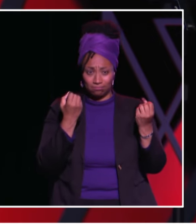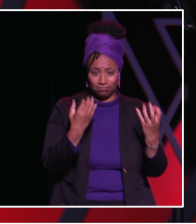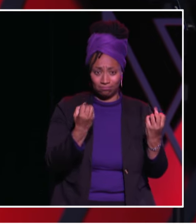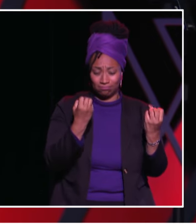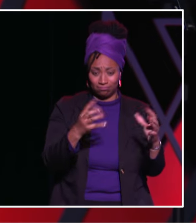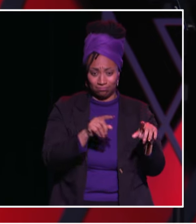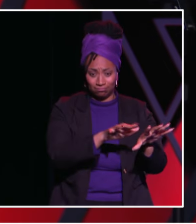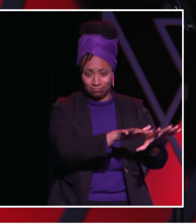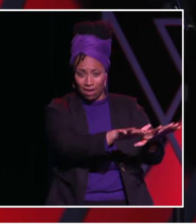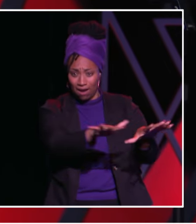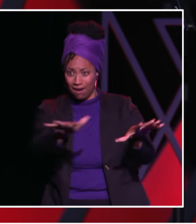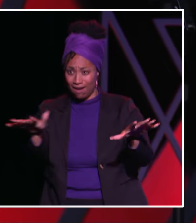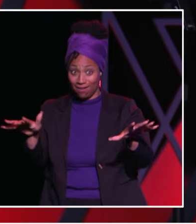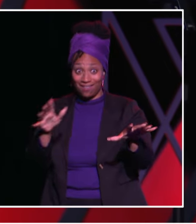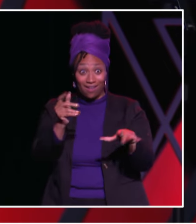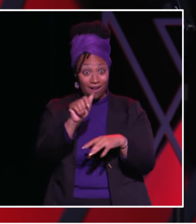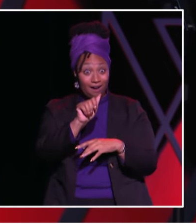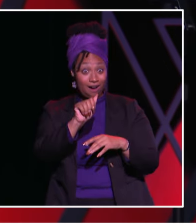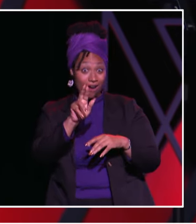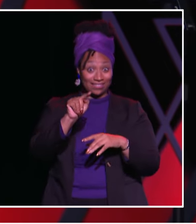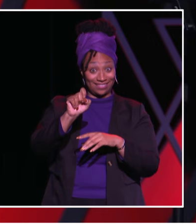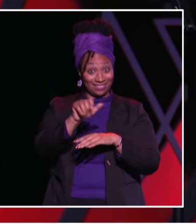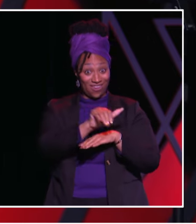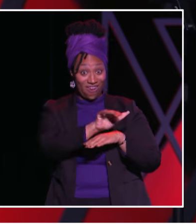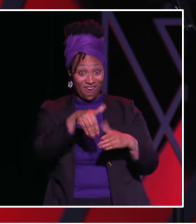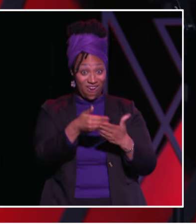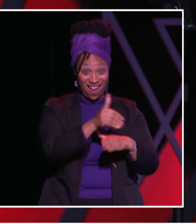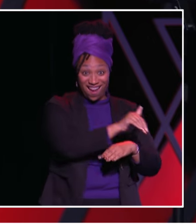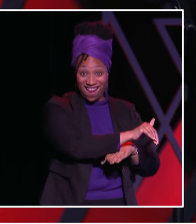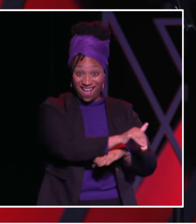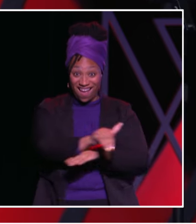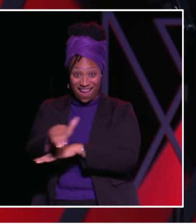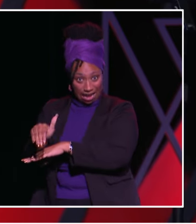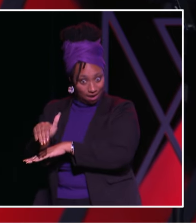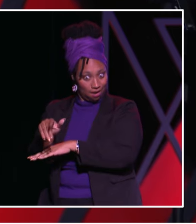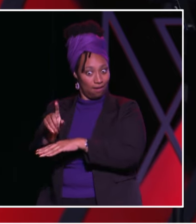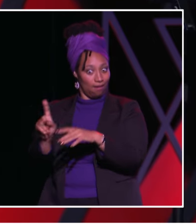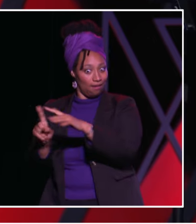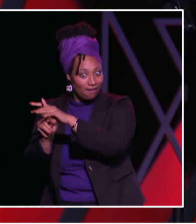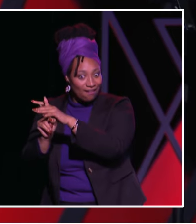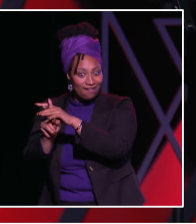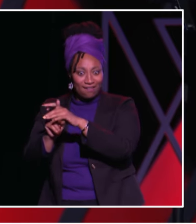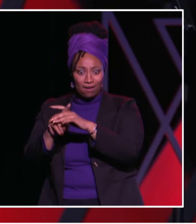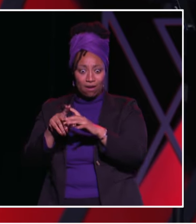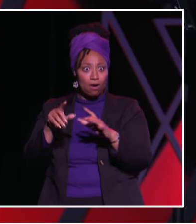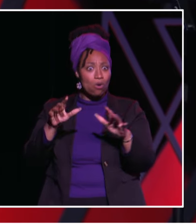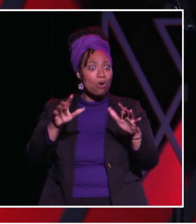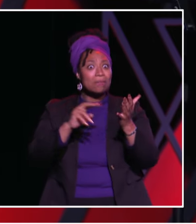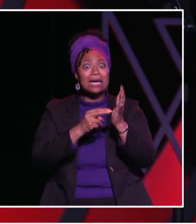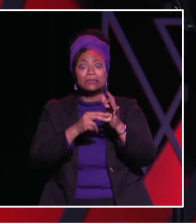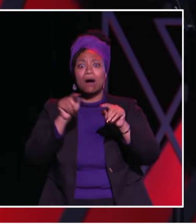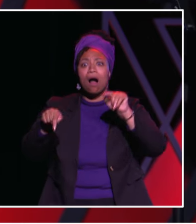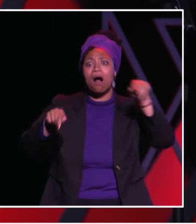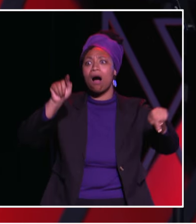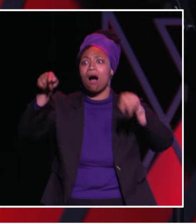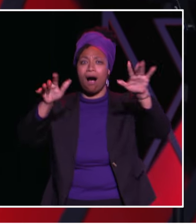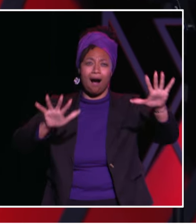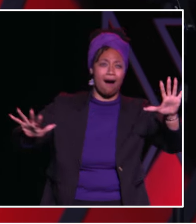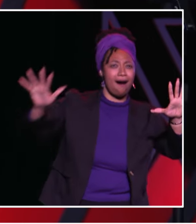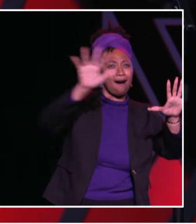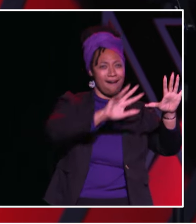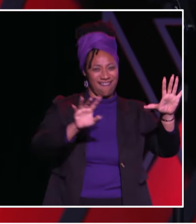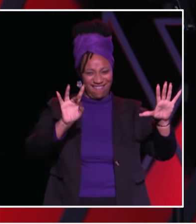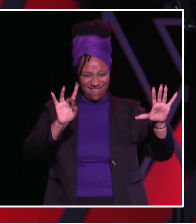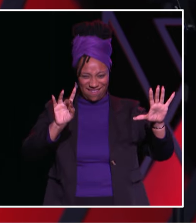across all 8 wards and showcase the vibrancy of our neighborhoods. So tonight is